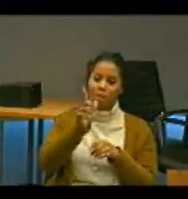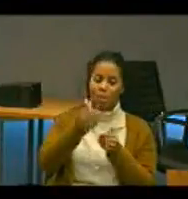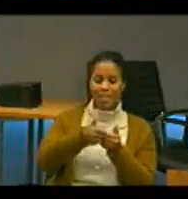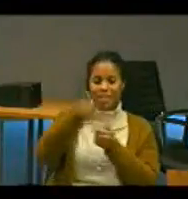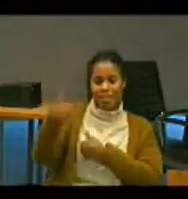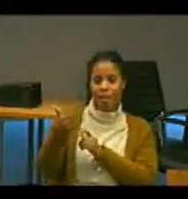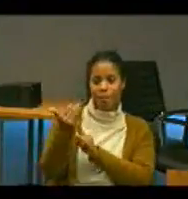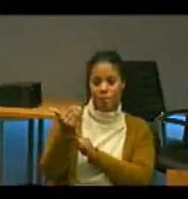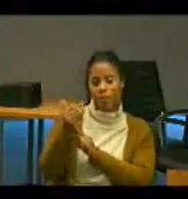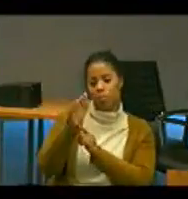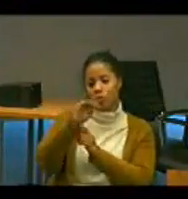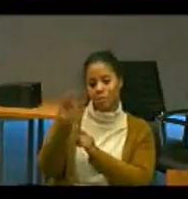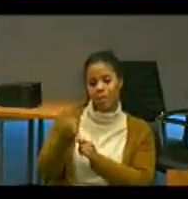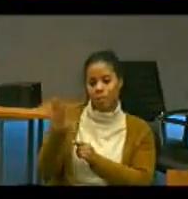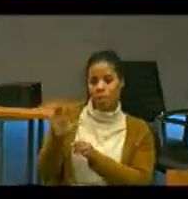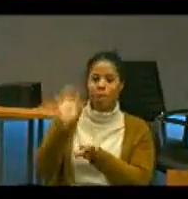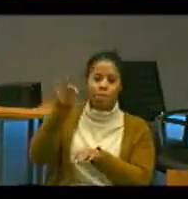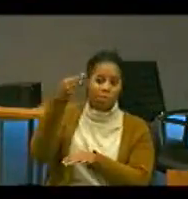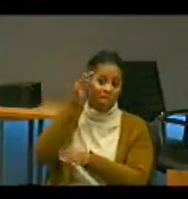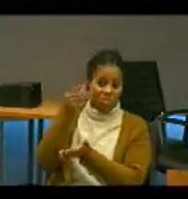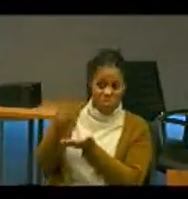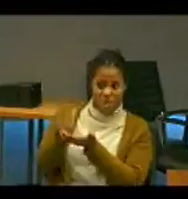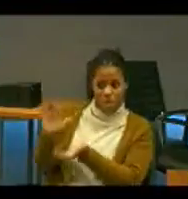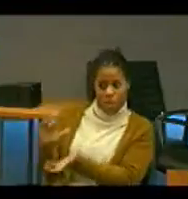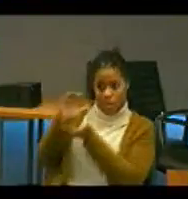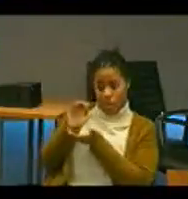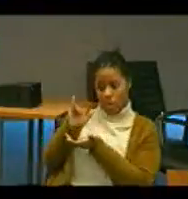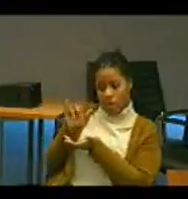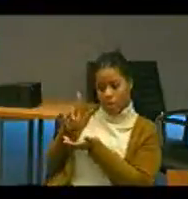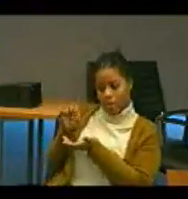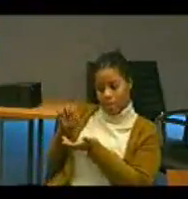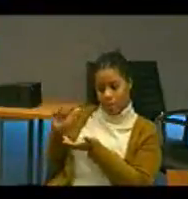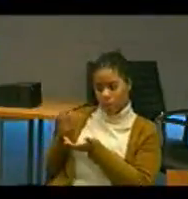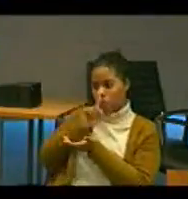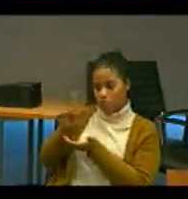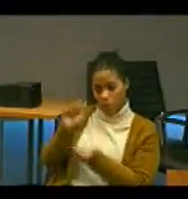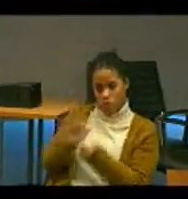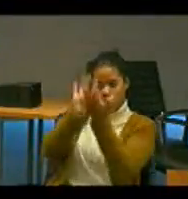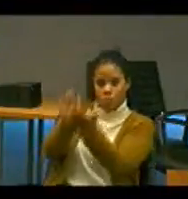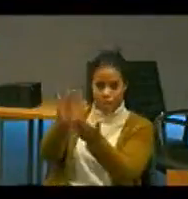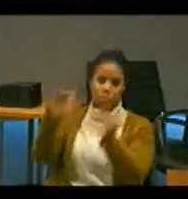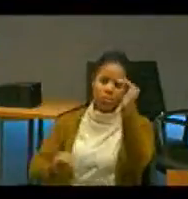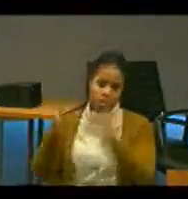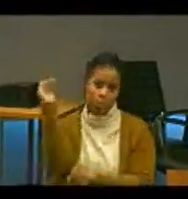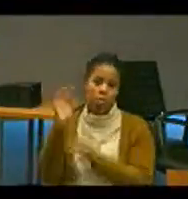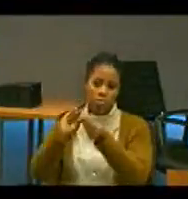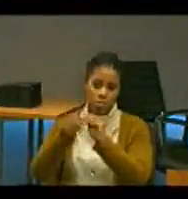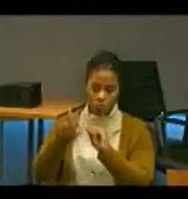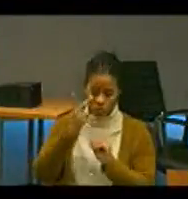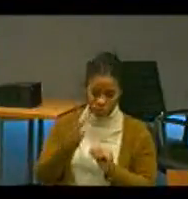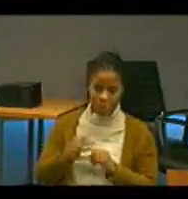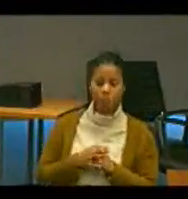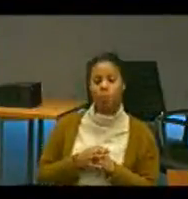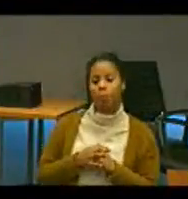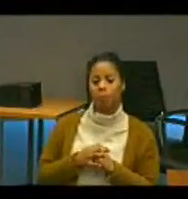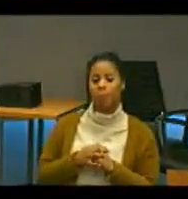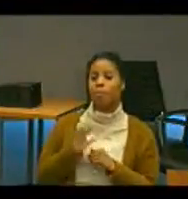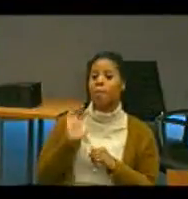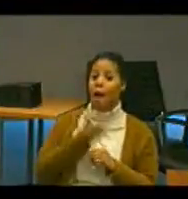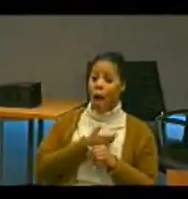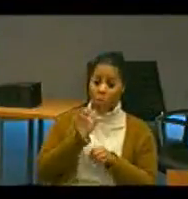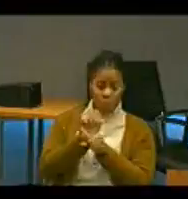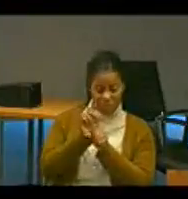federal IDEA Part B formula dollars to implement services to address the disparity. In our work to safeguard children of color